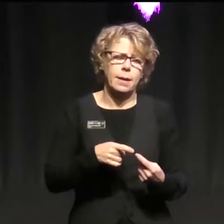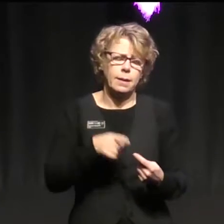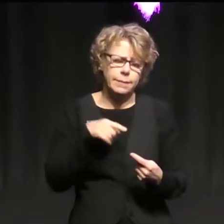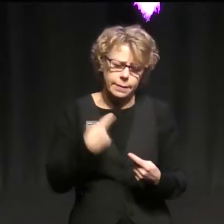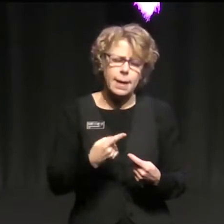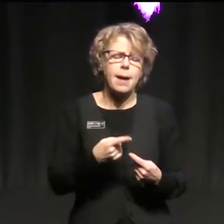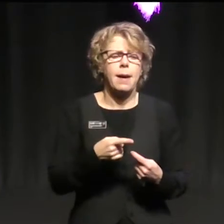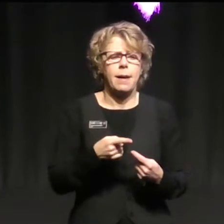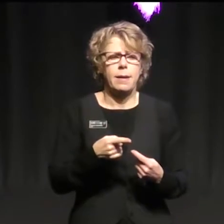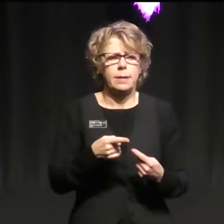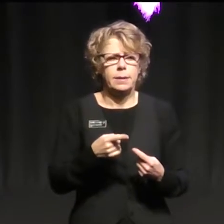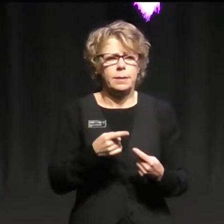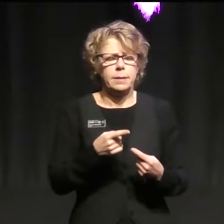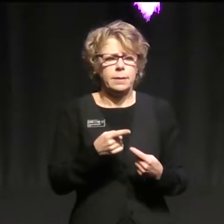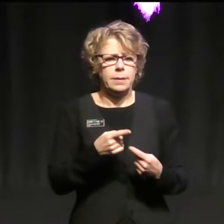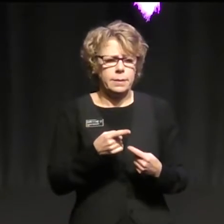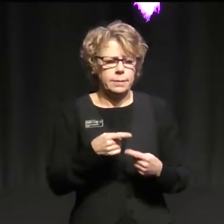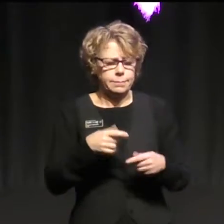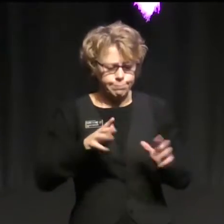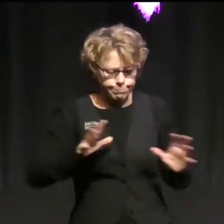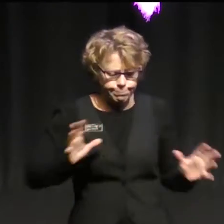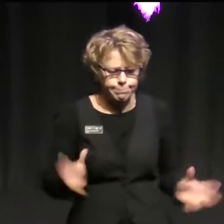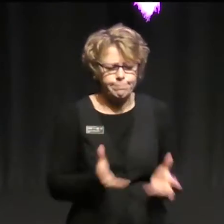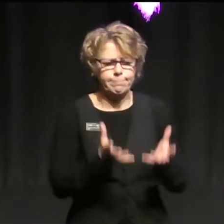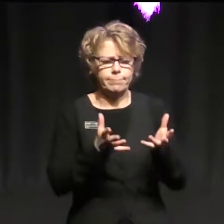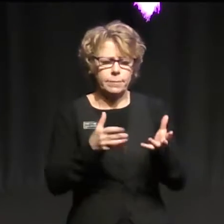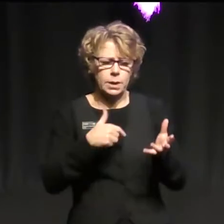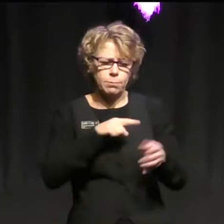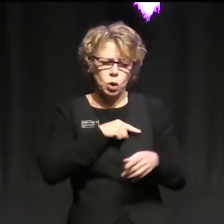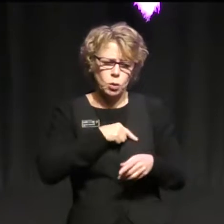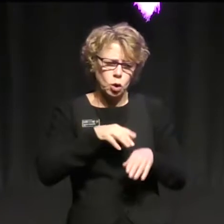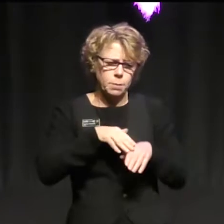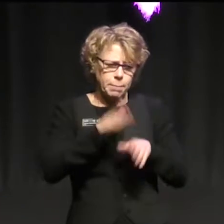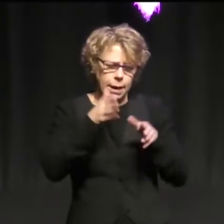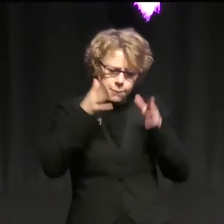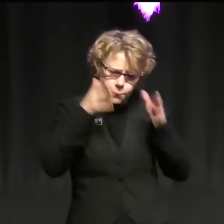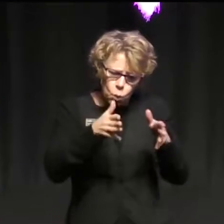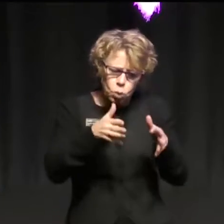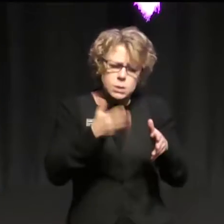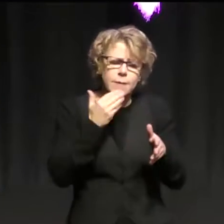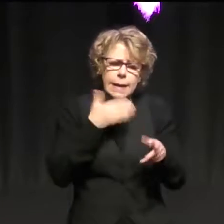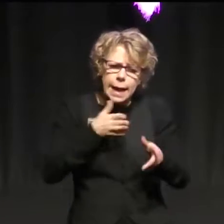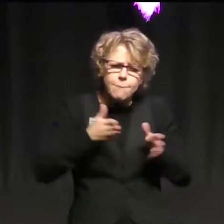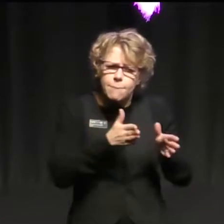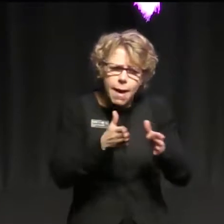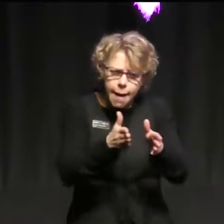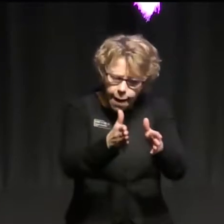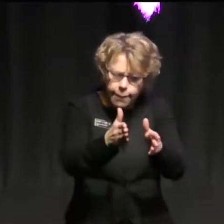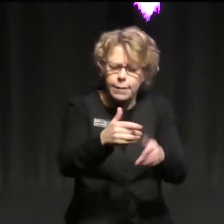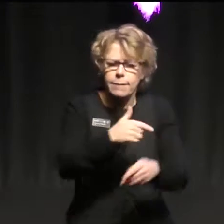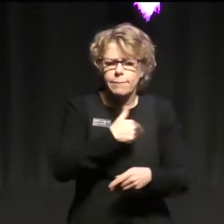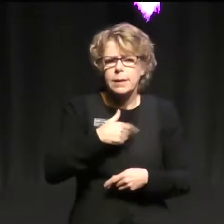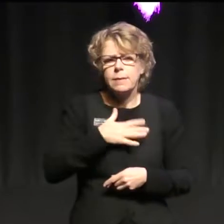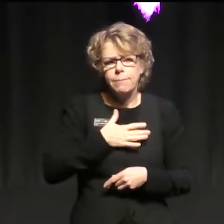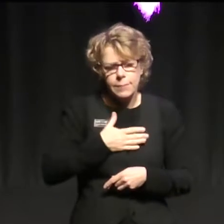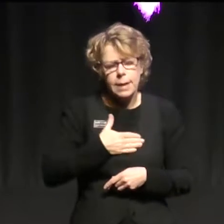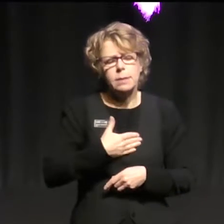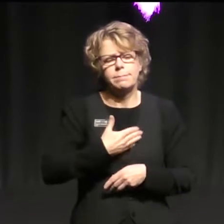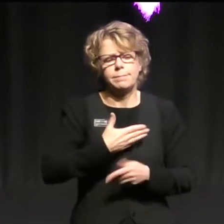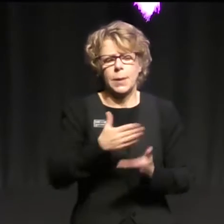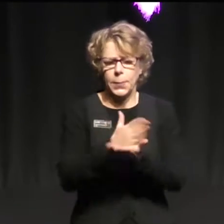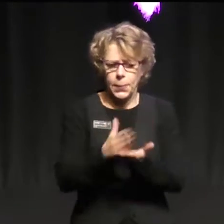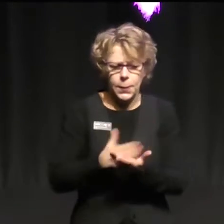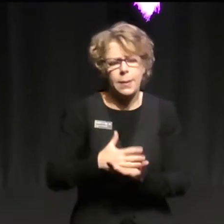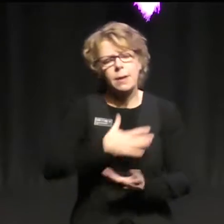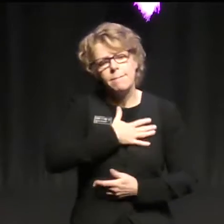what keeps us very much focused in our direction, which is that we want to end poverty,